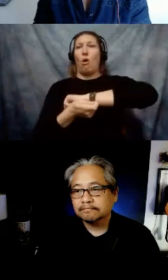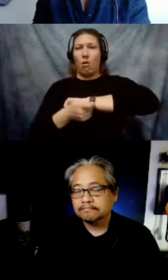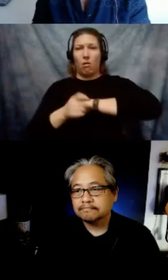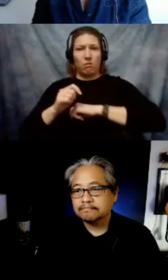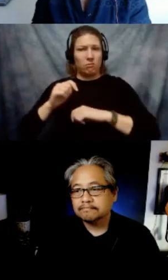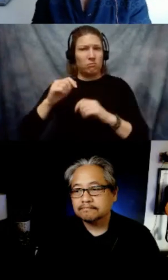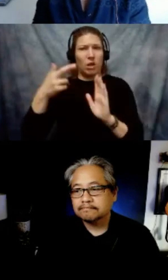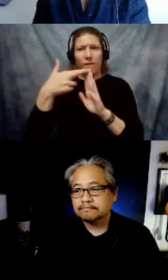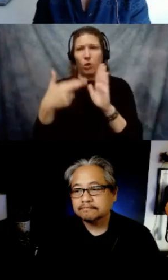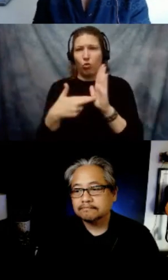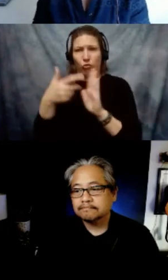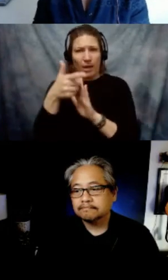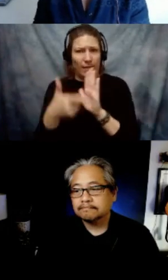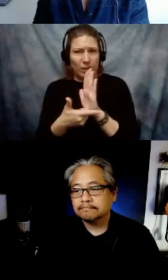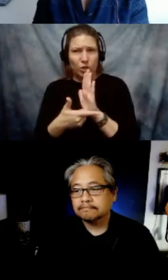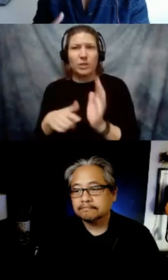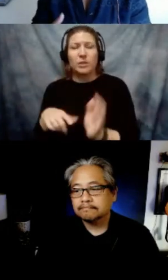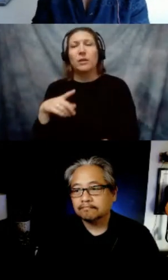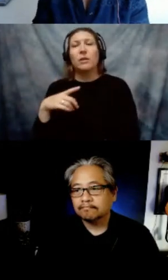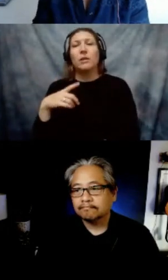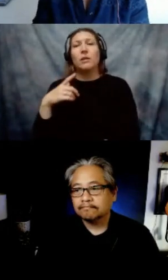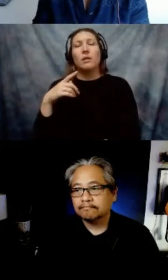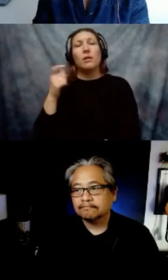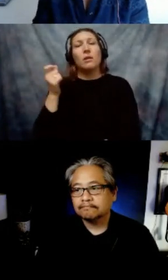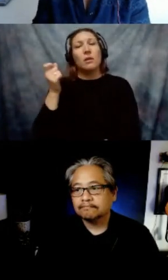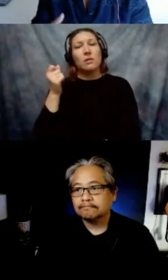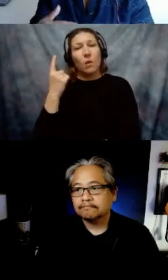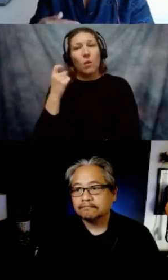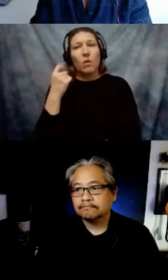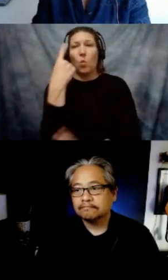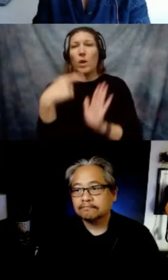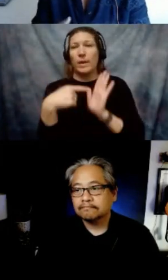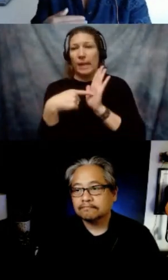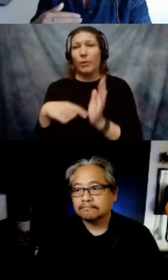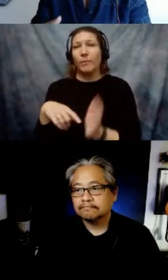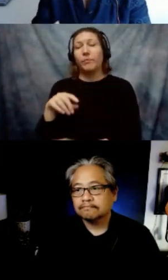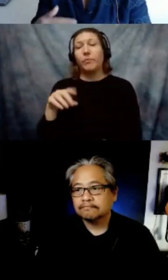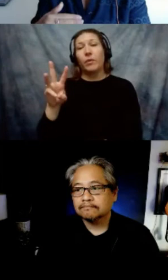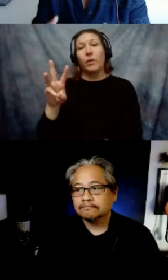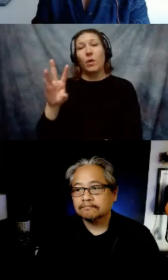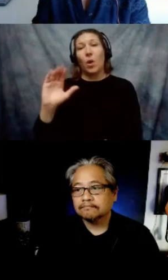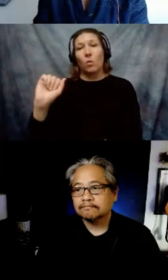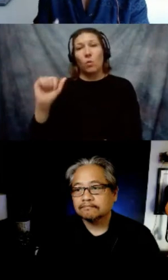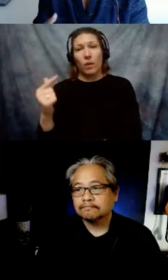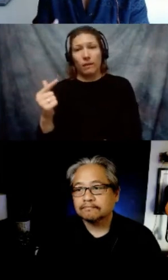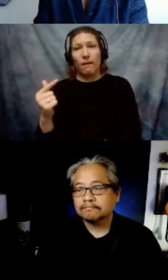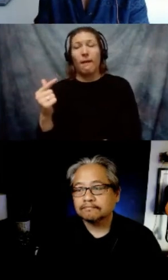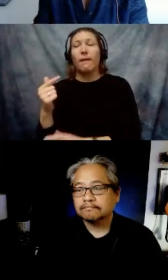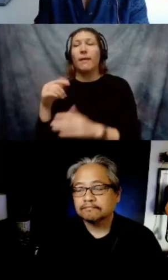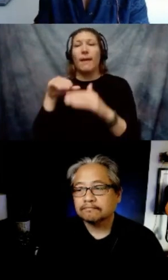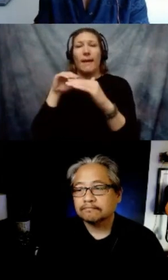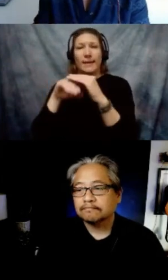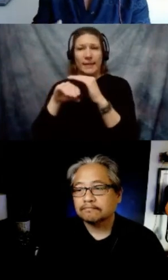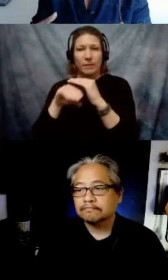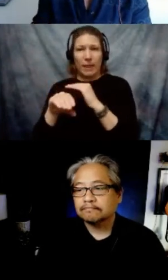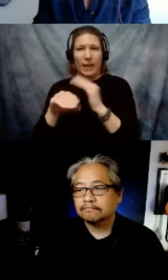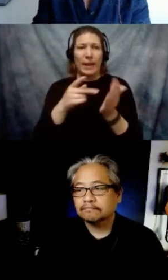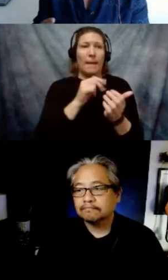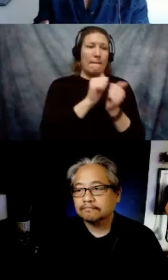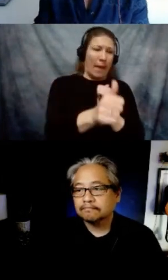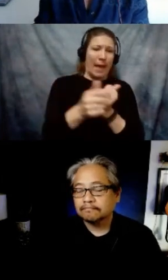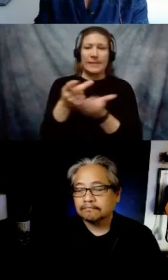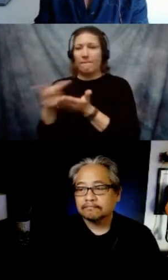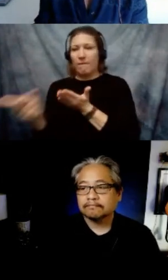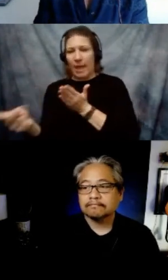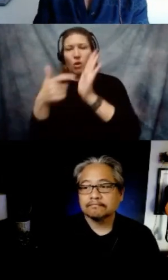accessibility are pass or fail criteria. So the thinking behind WCAG 3 is more